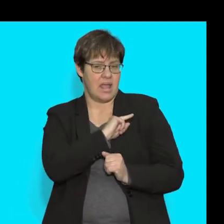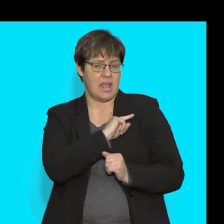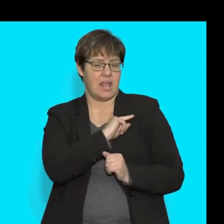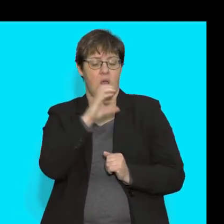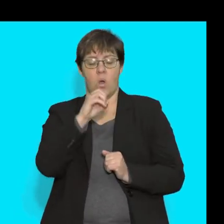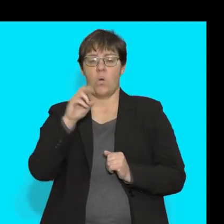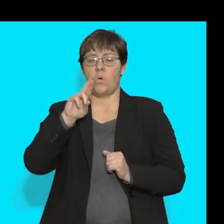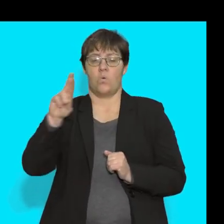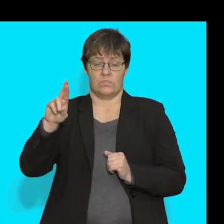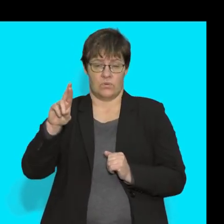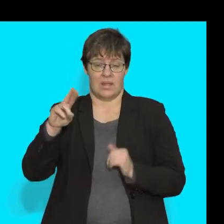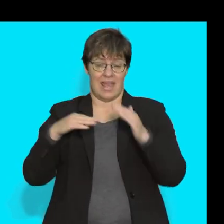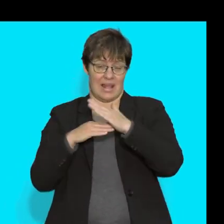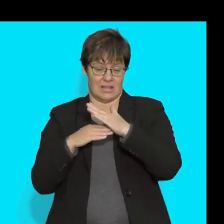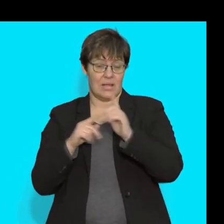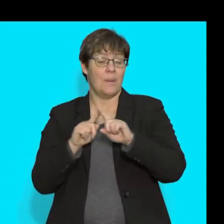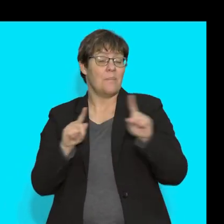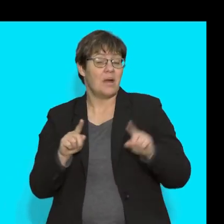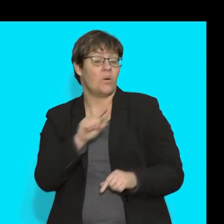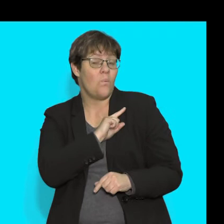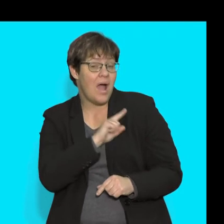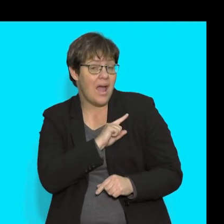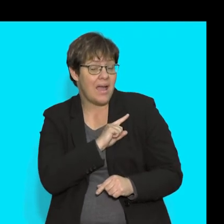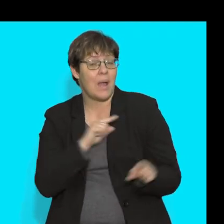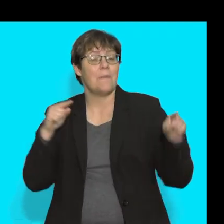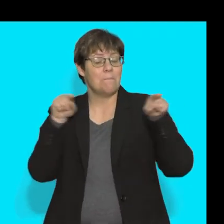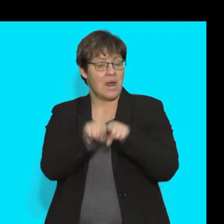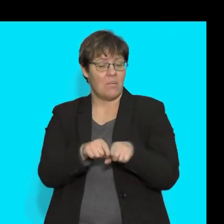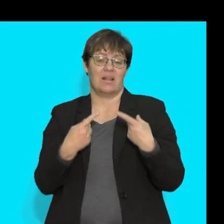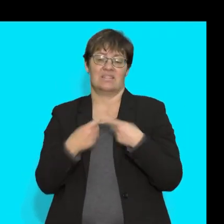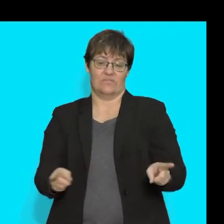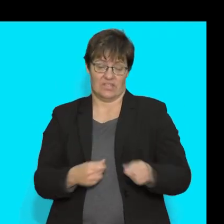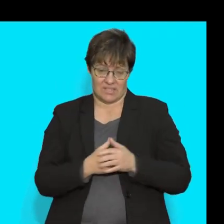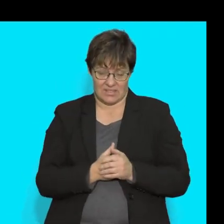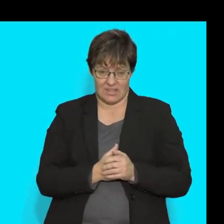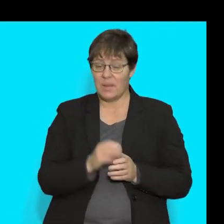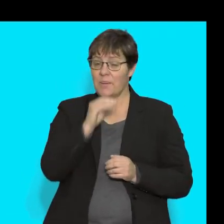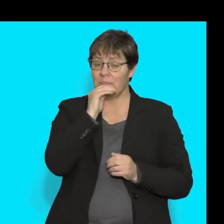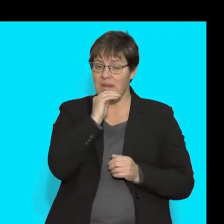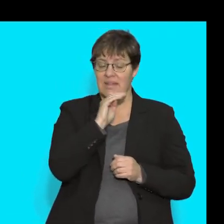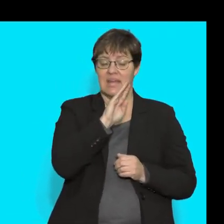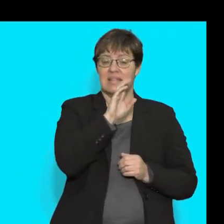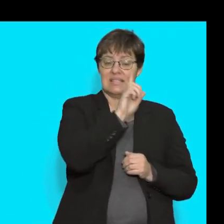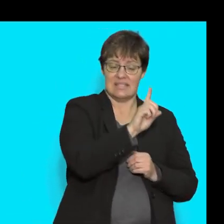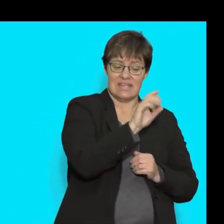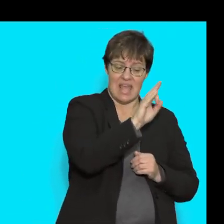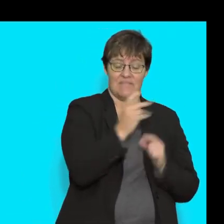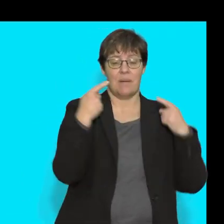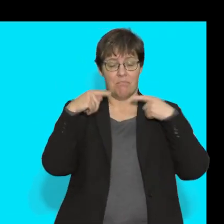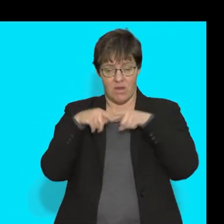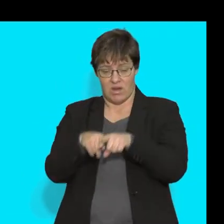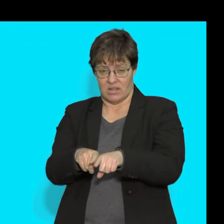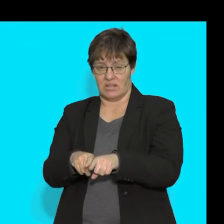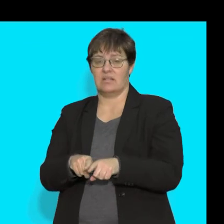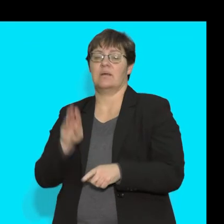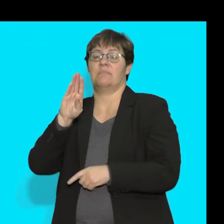of corresponding angles, but now because of different parallel lines, which is my DF